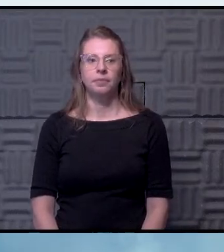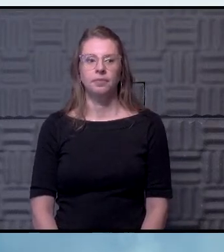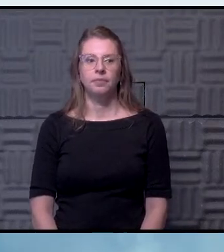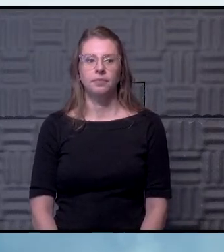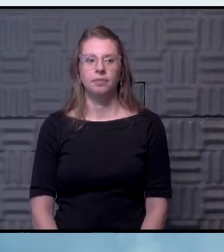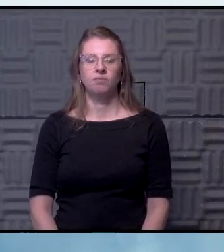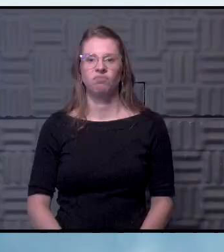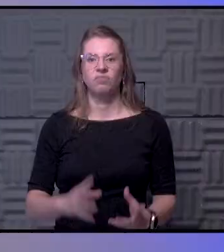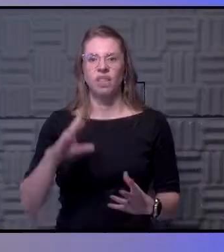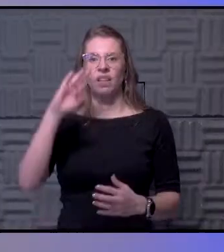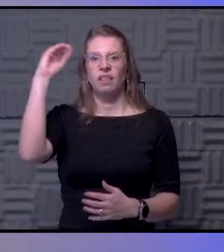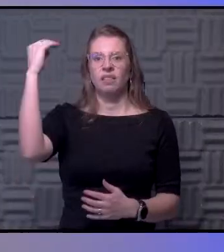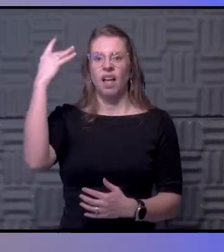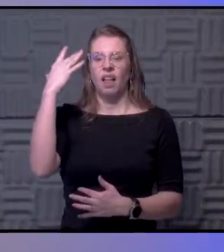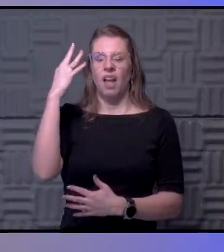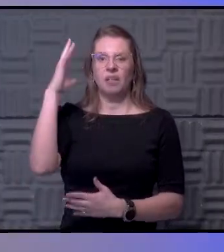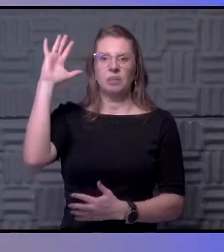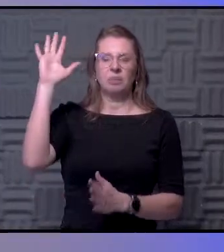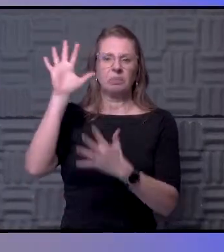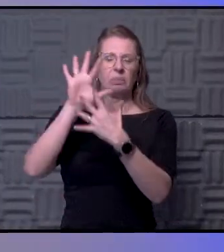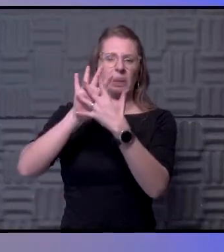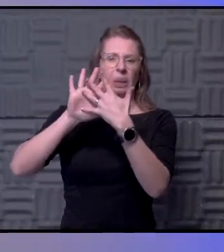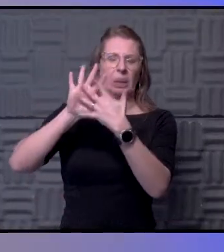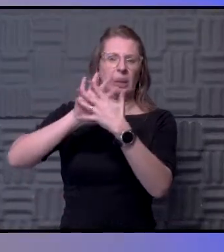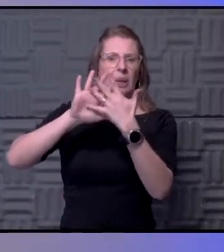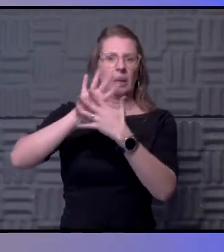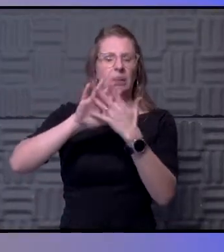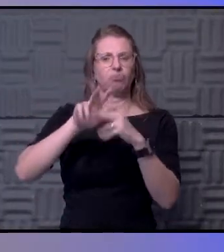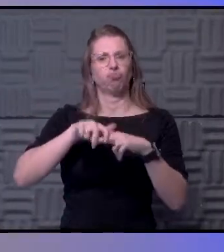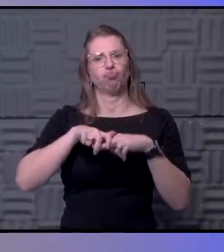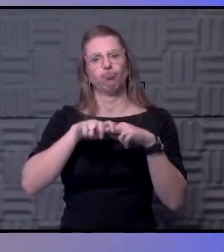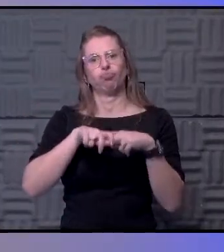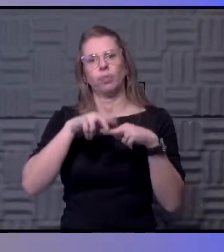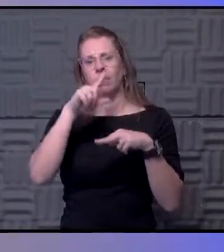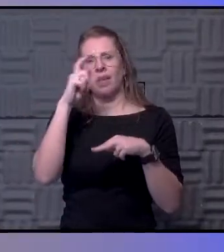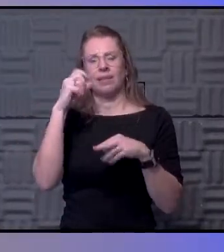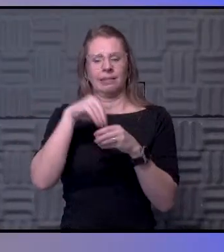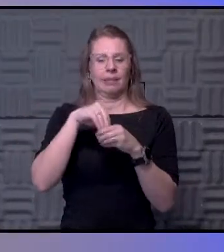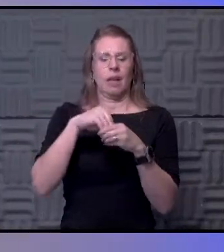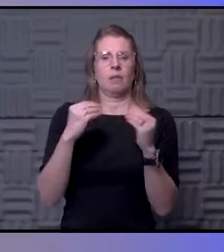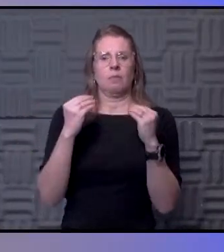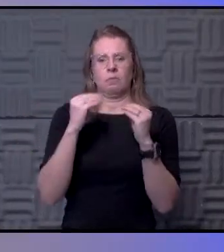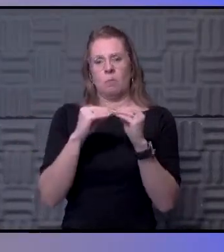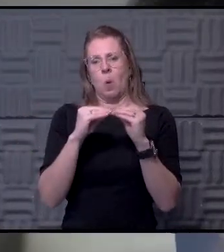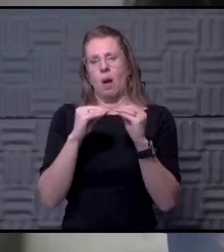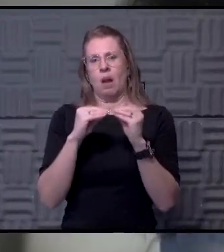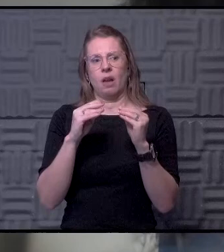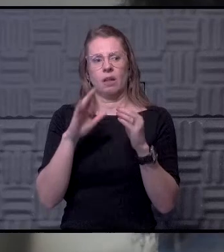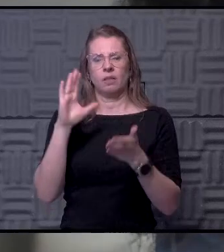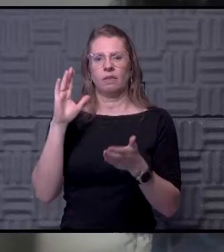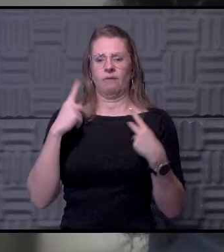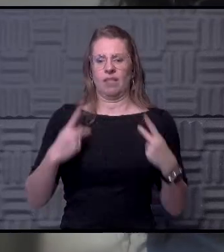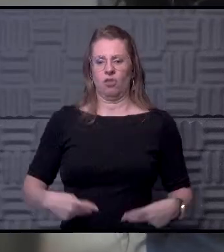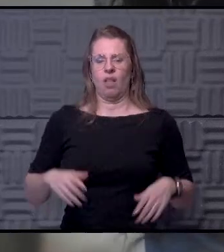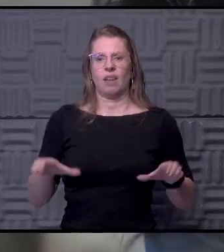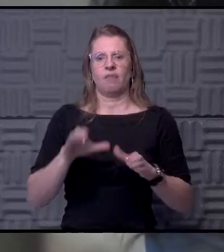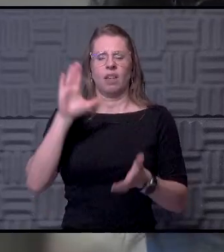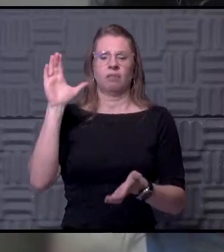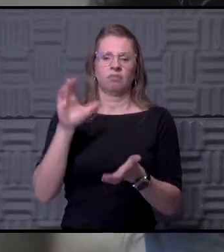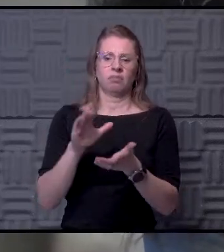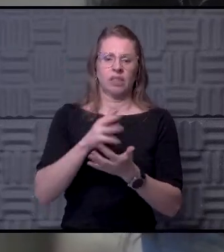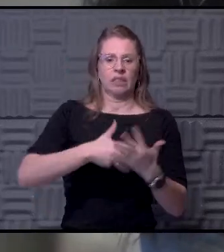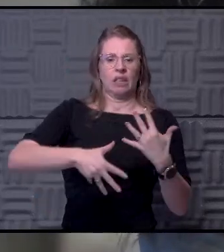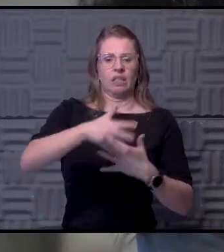There's less sunlight, we're more sedentary because we're inside more, we're getting less physical activity, we're more isolated